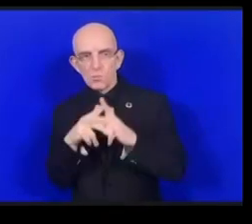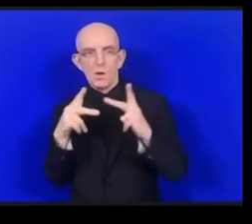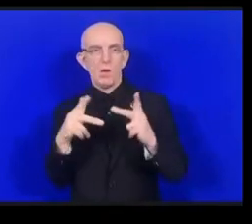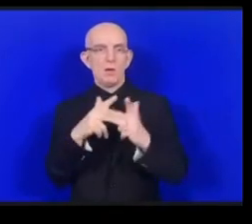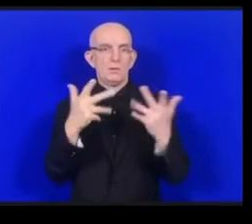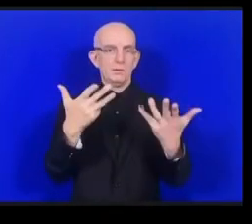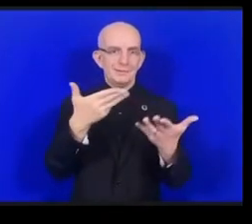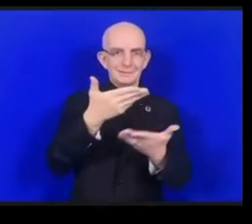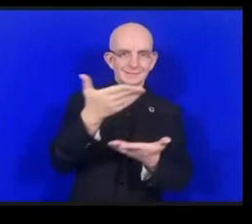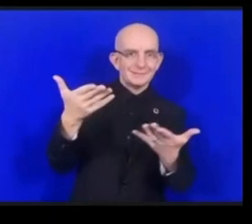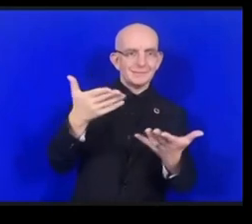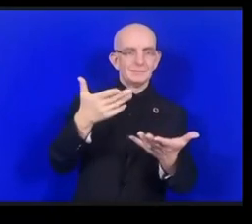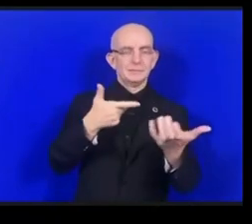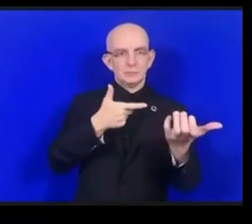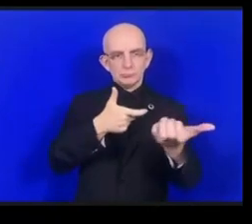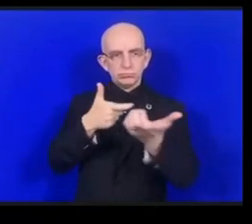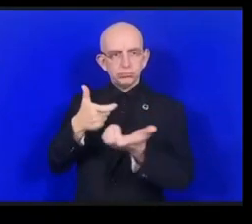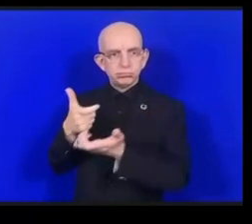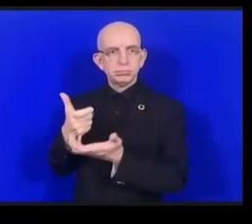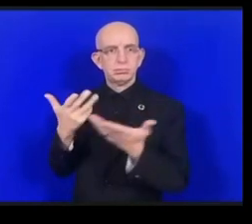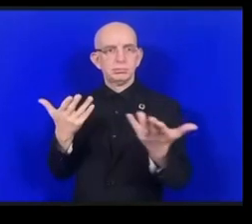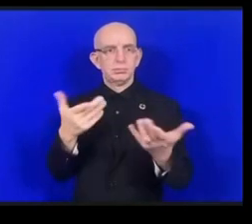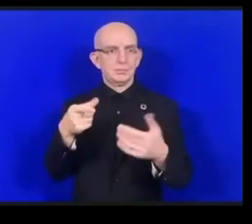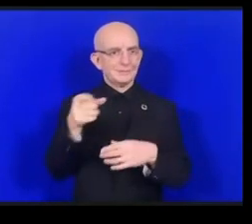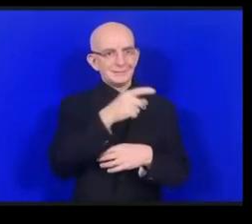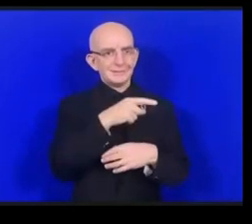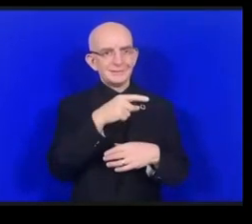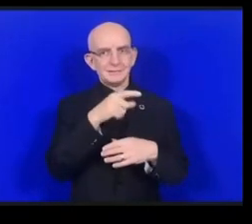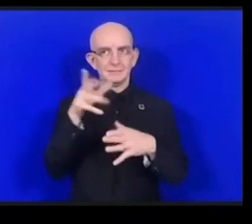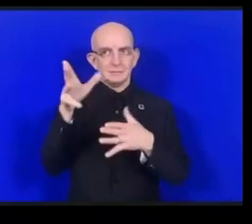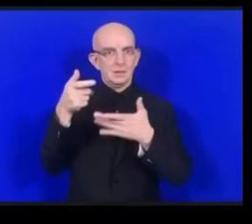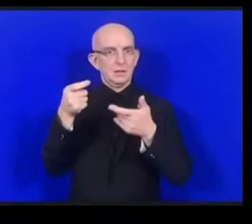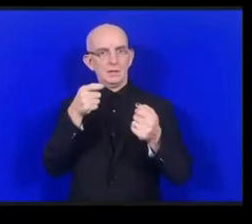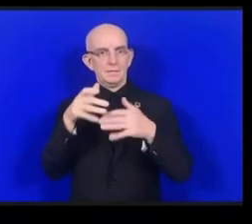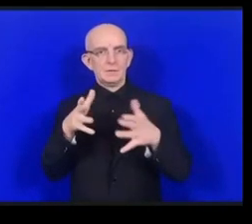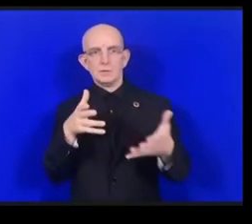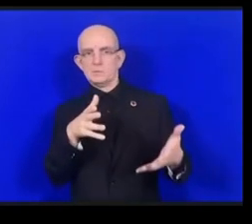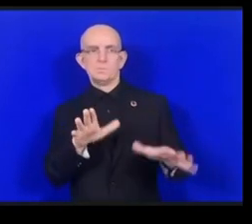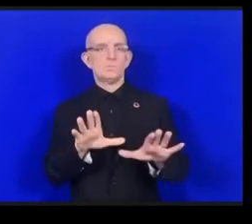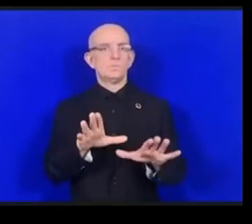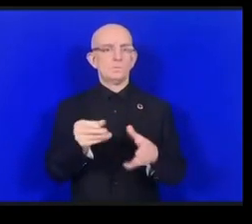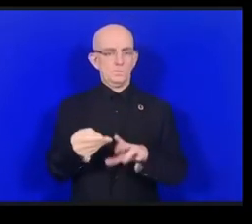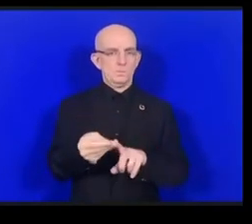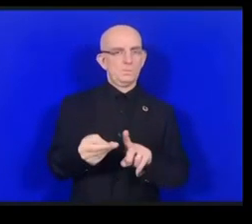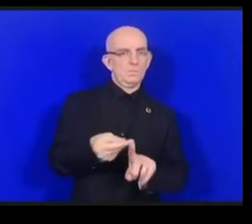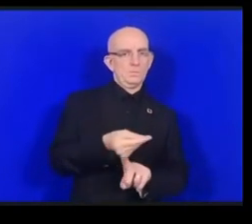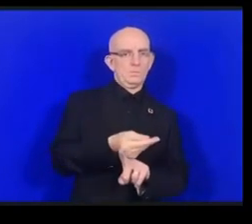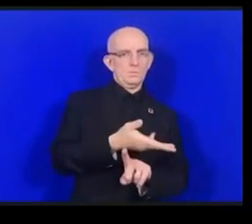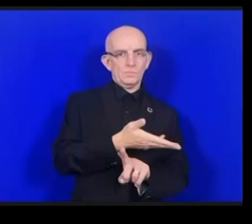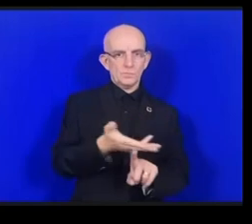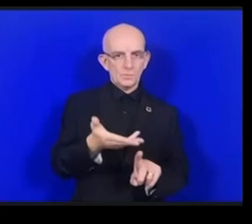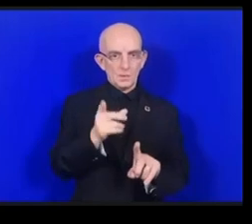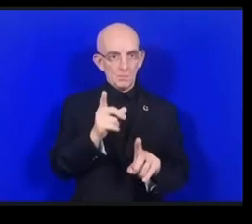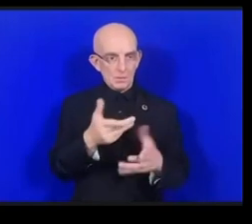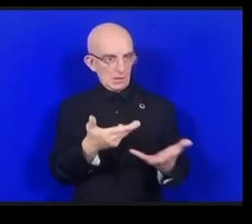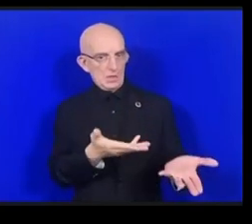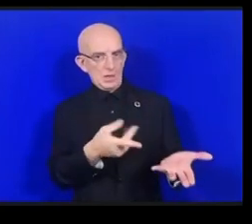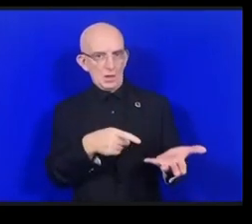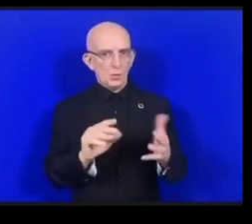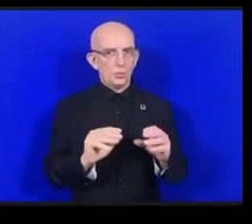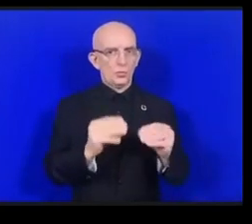people but there are also many governments are oppressing over the YP VI and uh